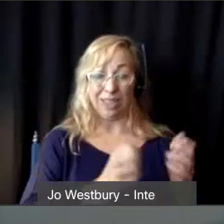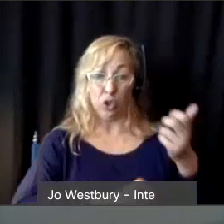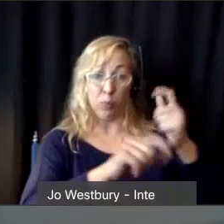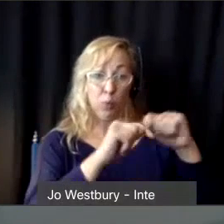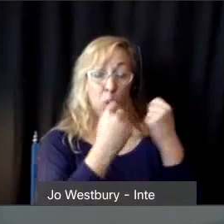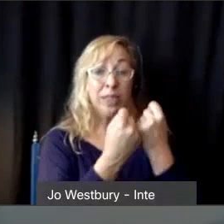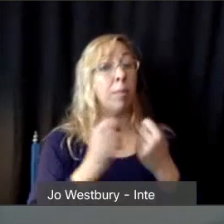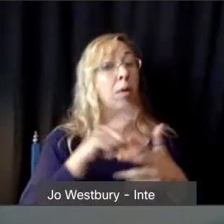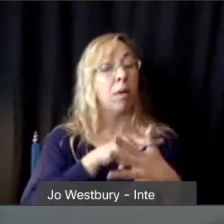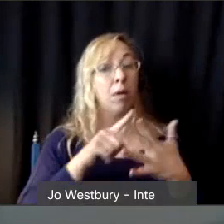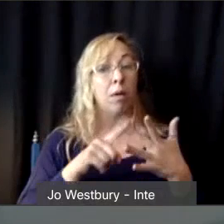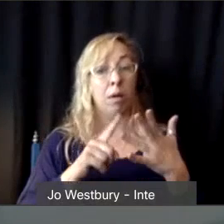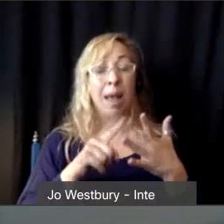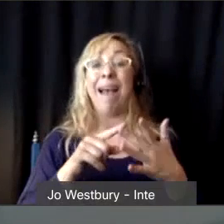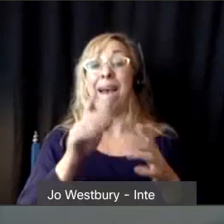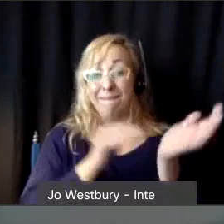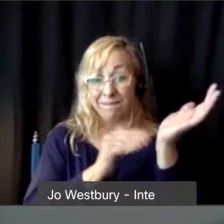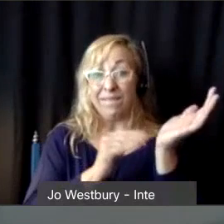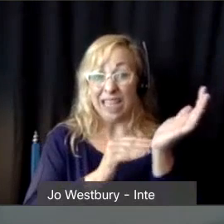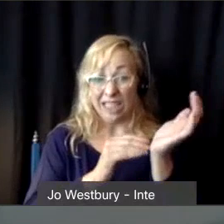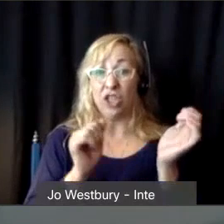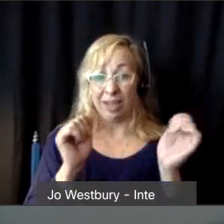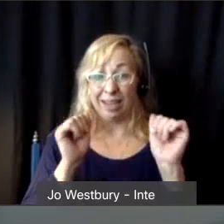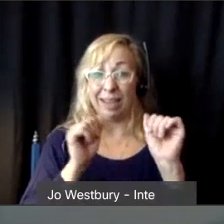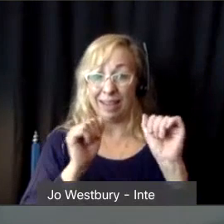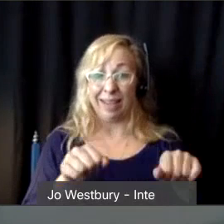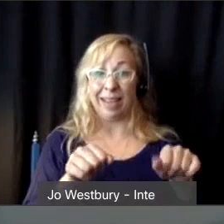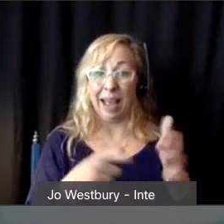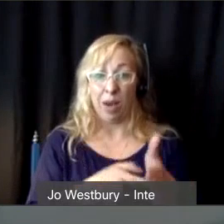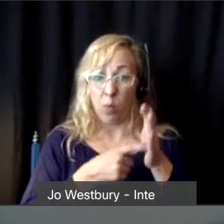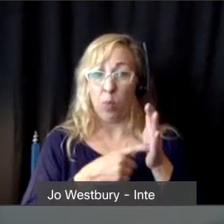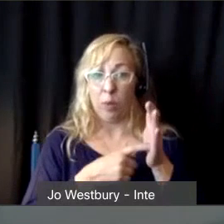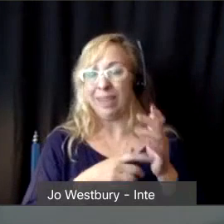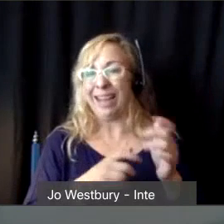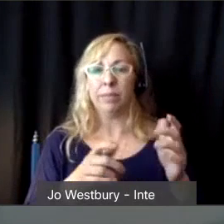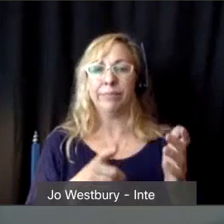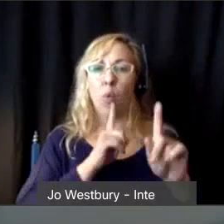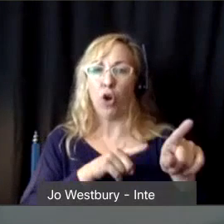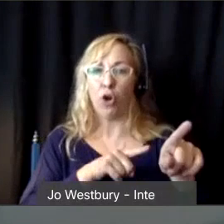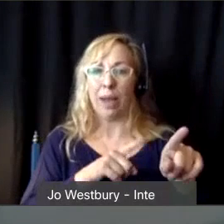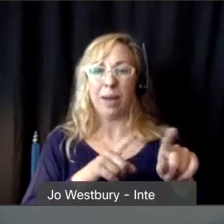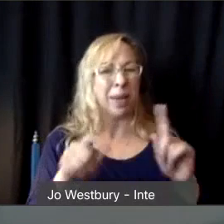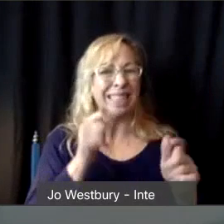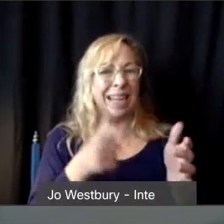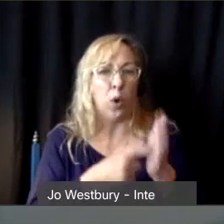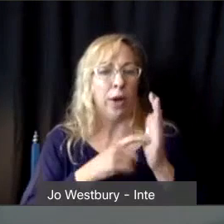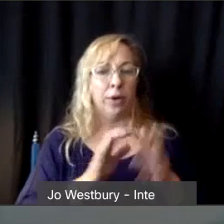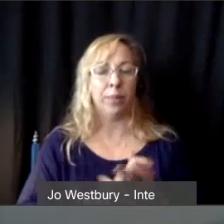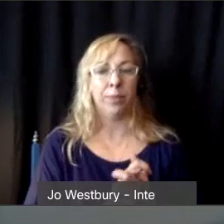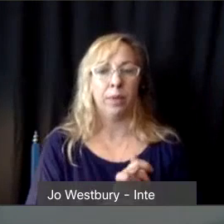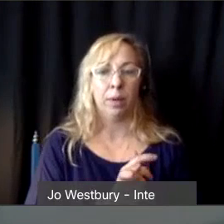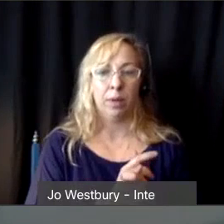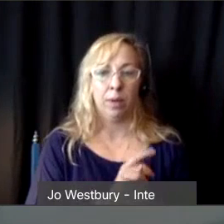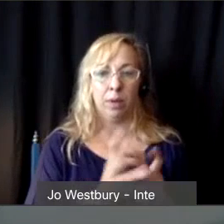order could be given as well, but the physician's order is not necessary. So the type of professionals that can provide